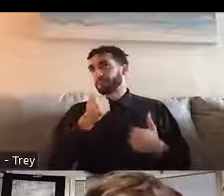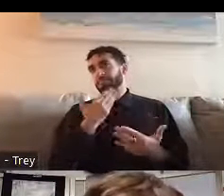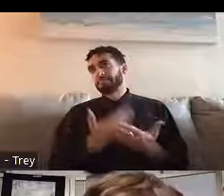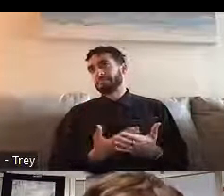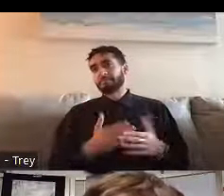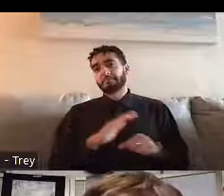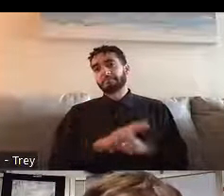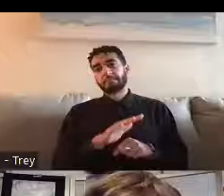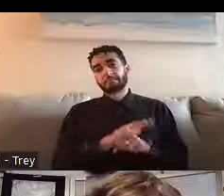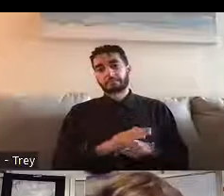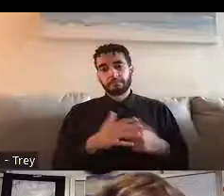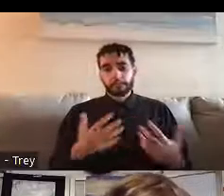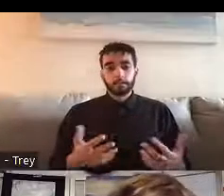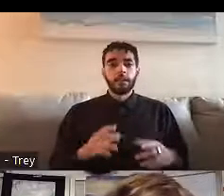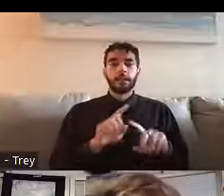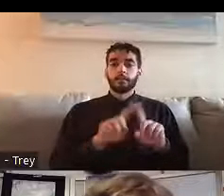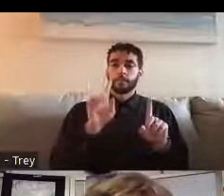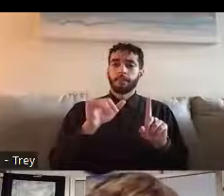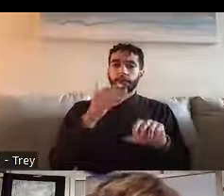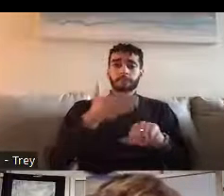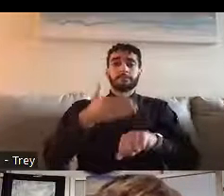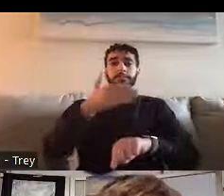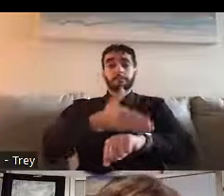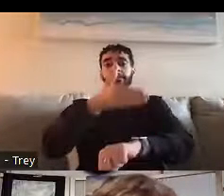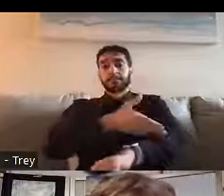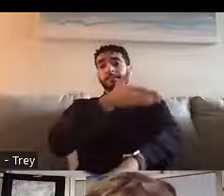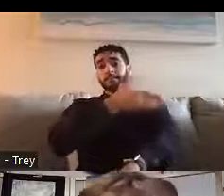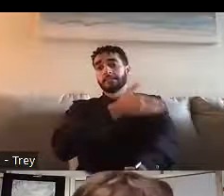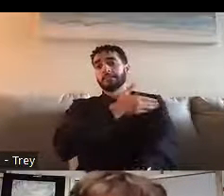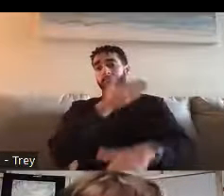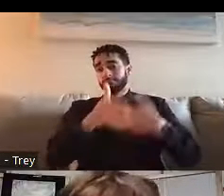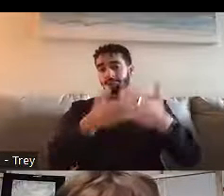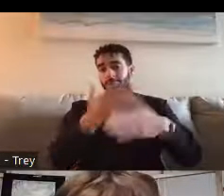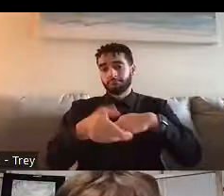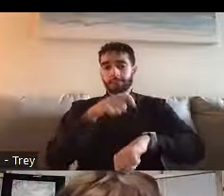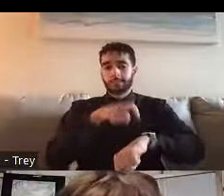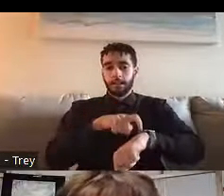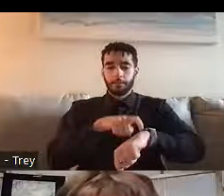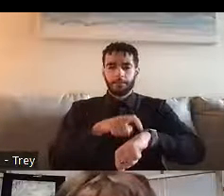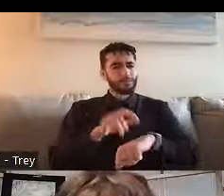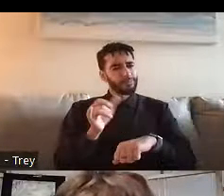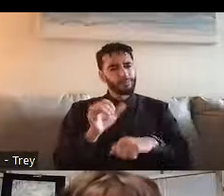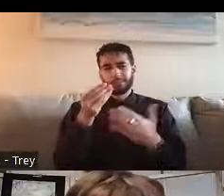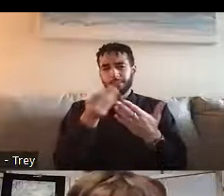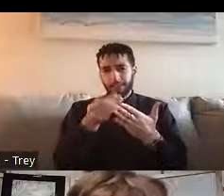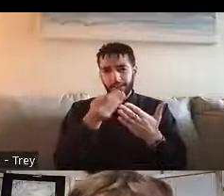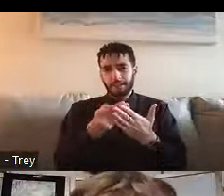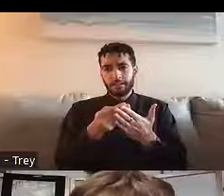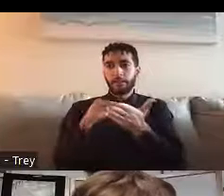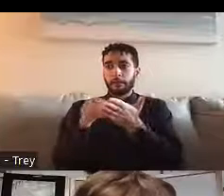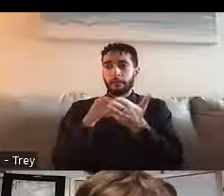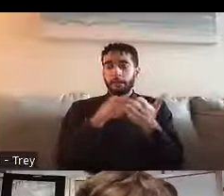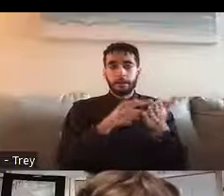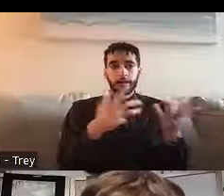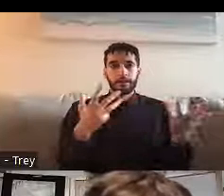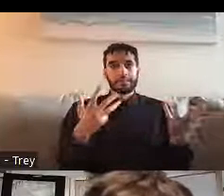we've heard about that increases over time. And of course, the financial strain on the caregiver. Many have to leave their